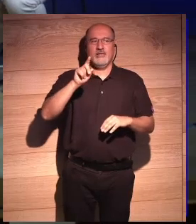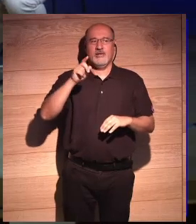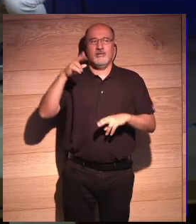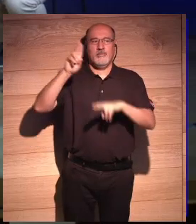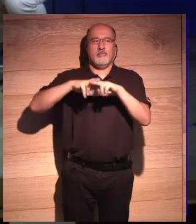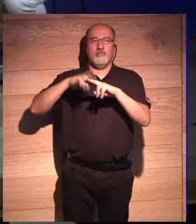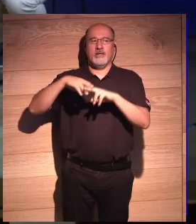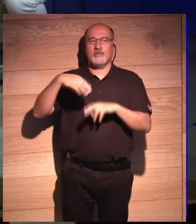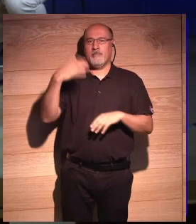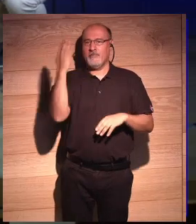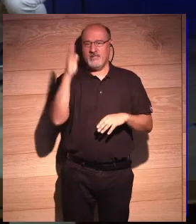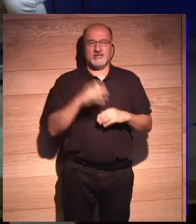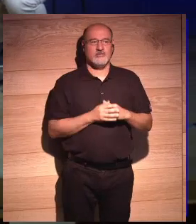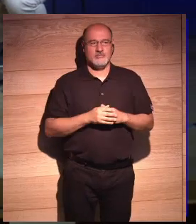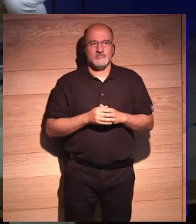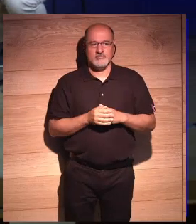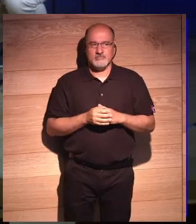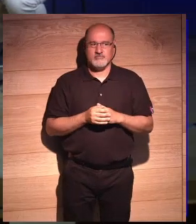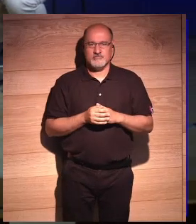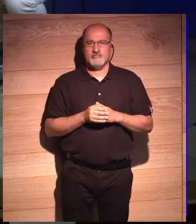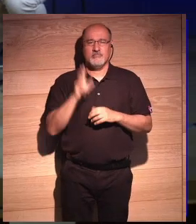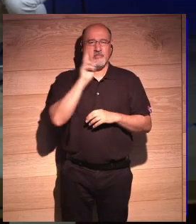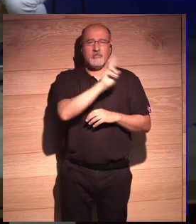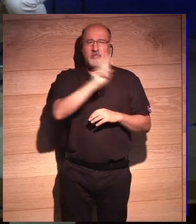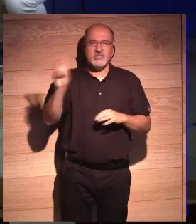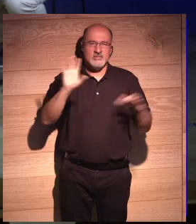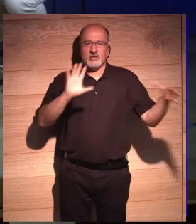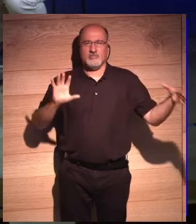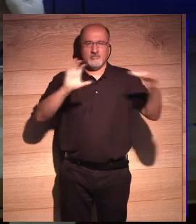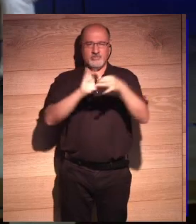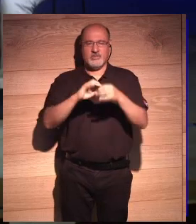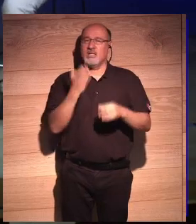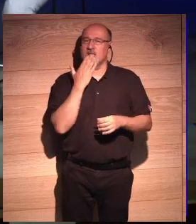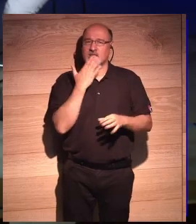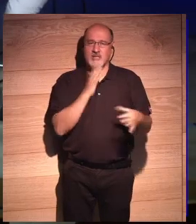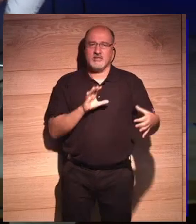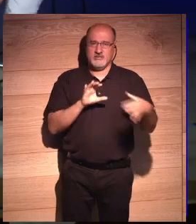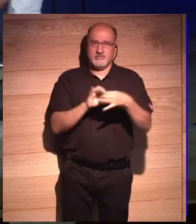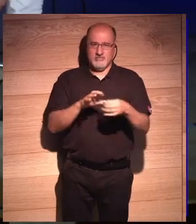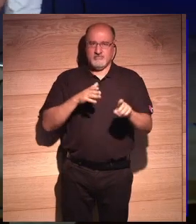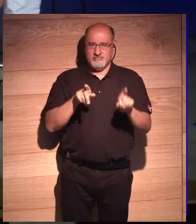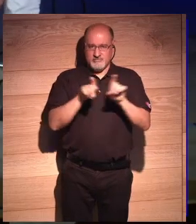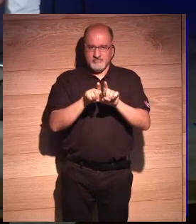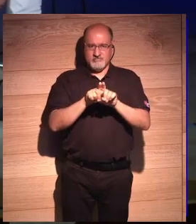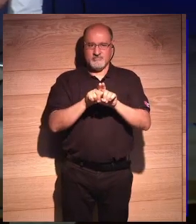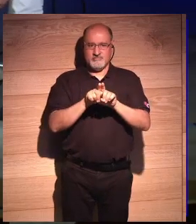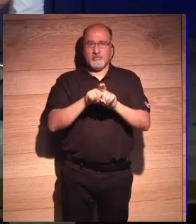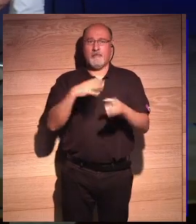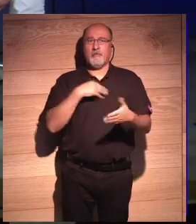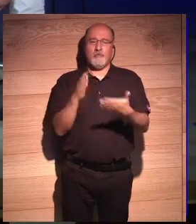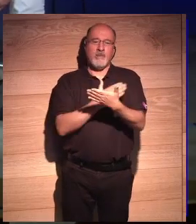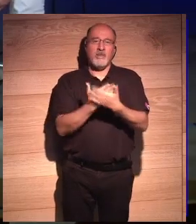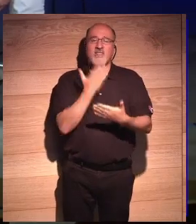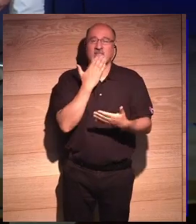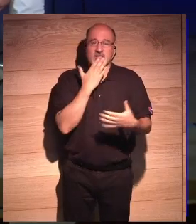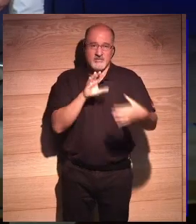chapter, Striking Vipers, it's called Striking Vipers, it's a point of view that has to do with entertainment and with